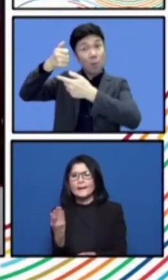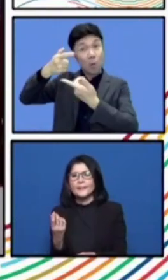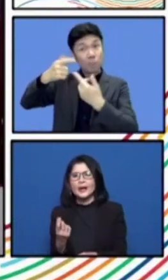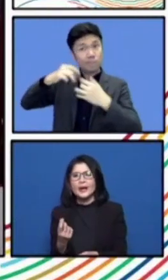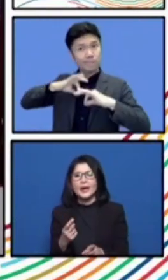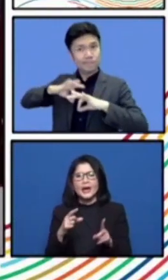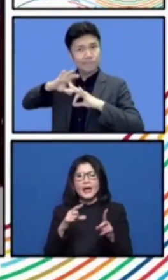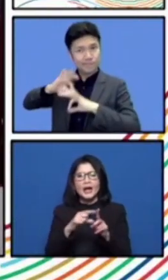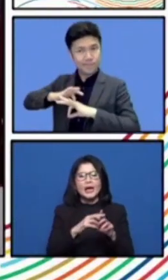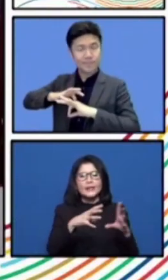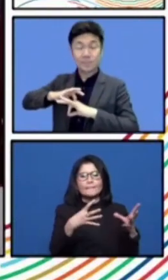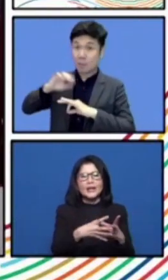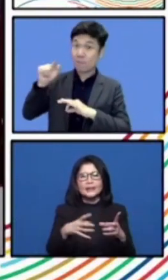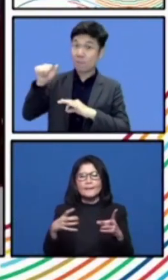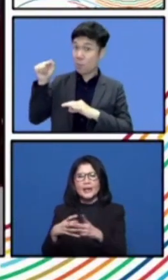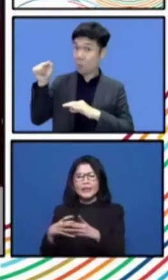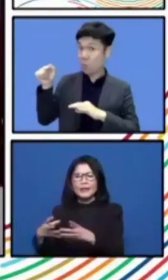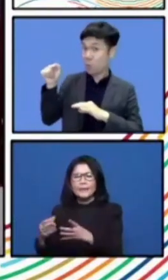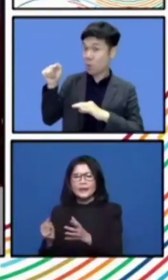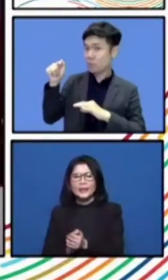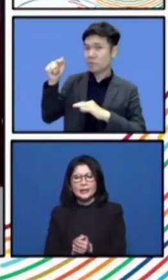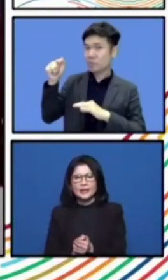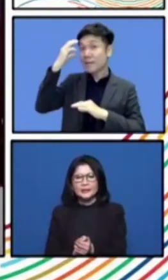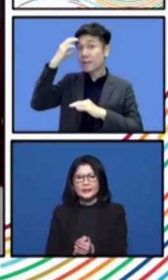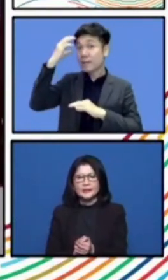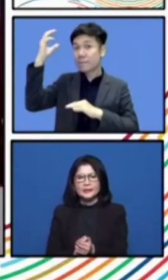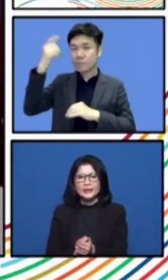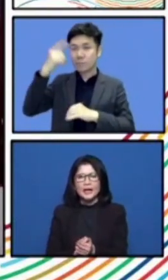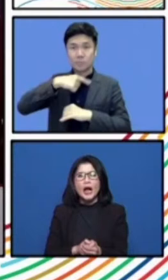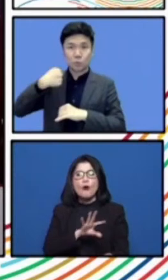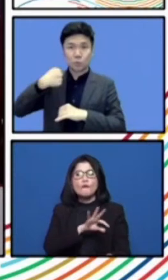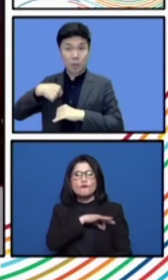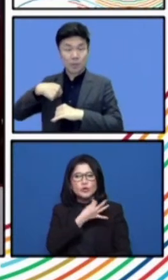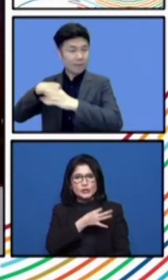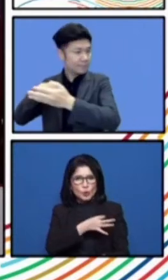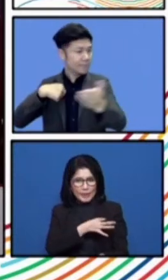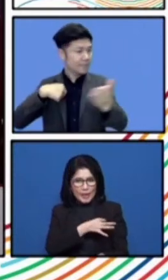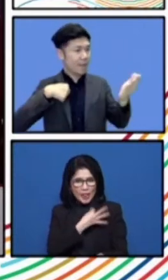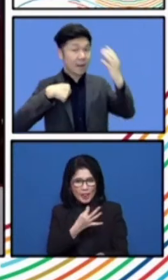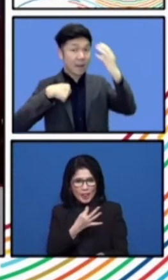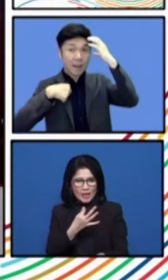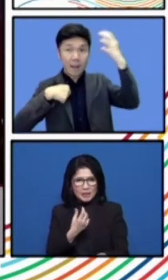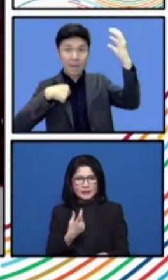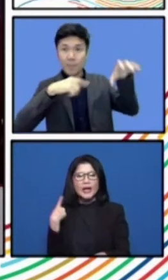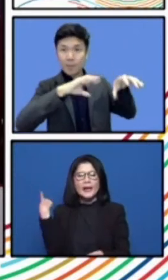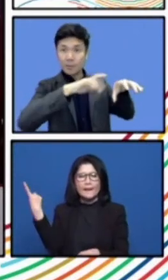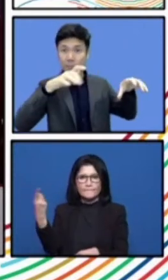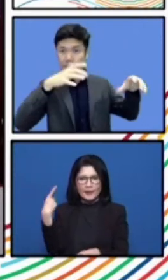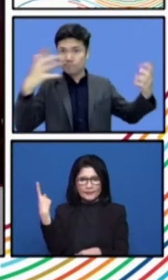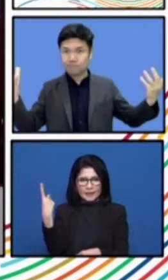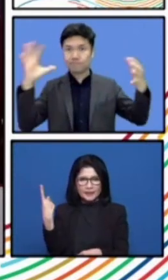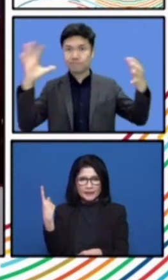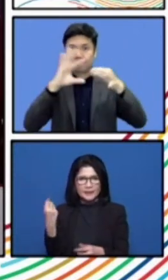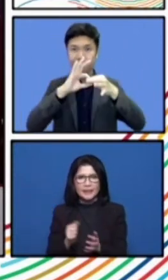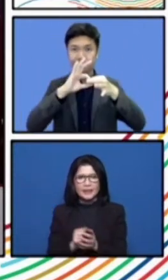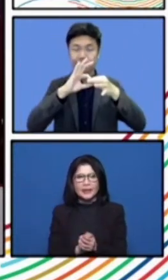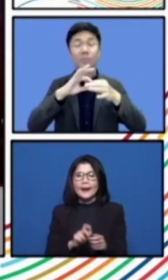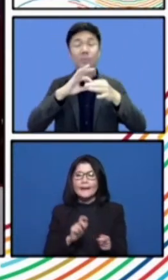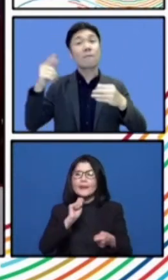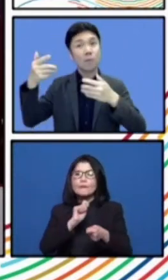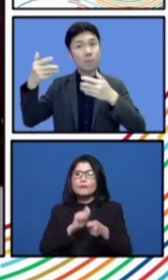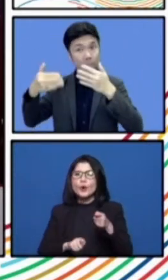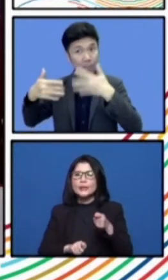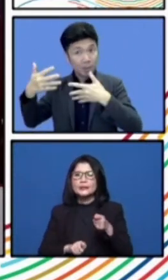the inter-governmental collaboration of data to date in China